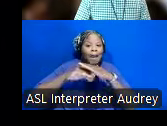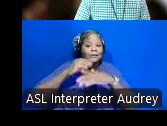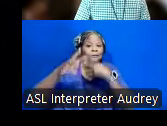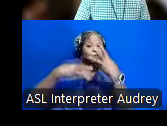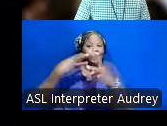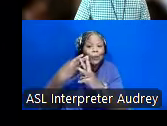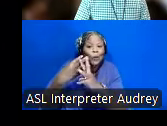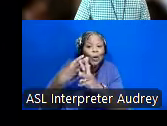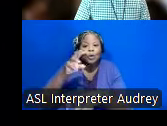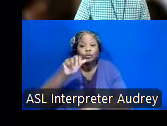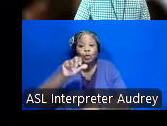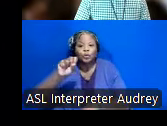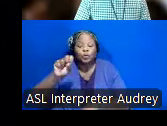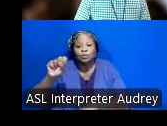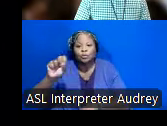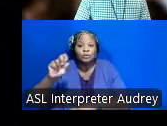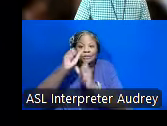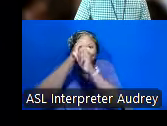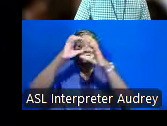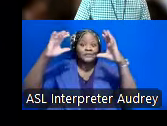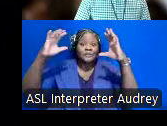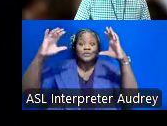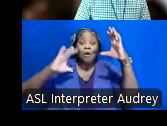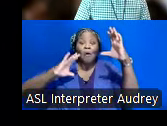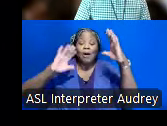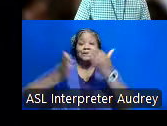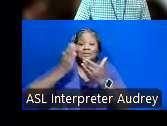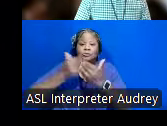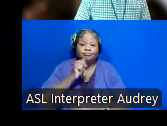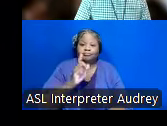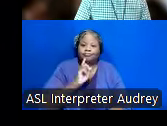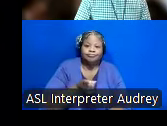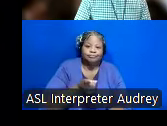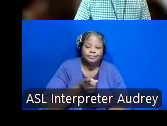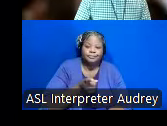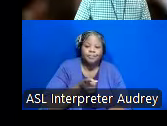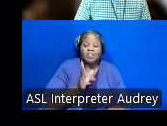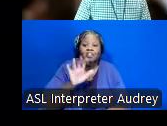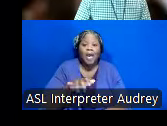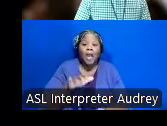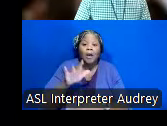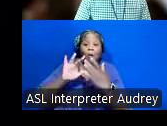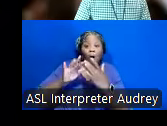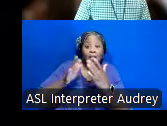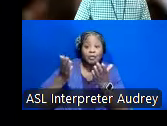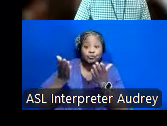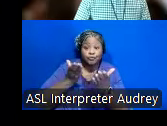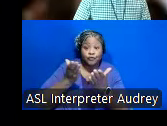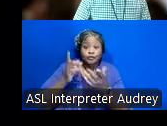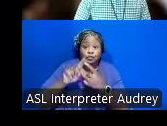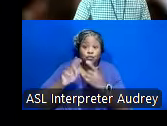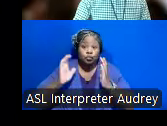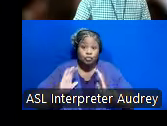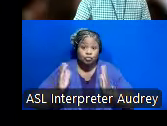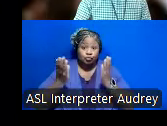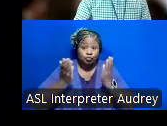that Social Security is envisioning makes things easier. So the push towards online services for customer